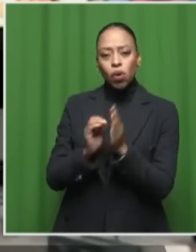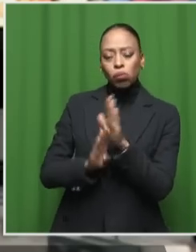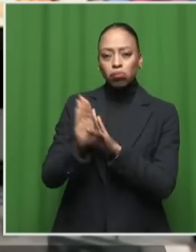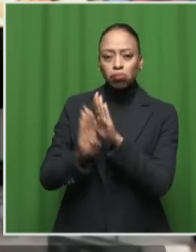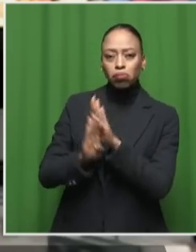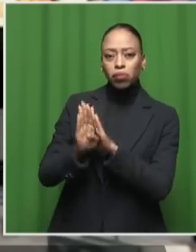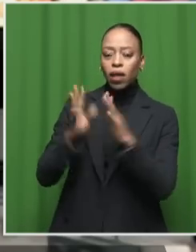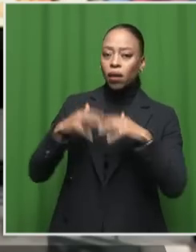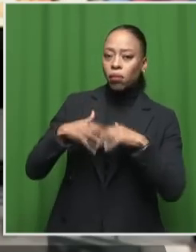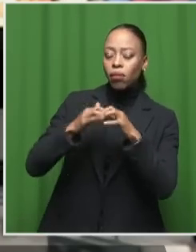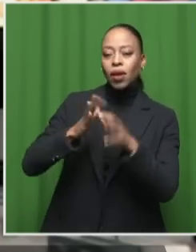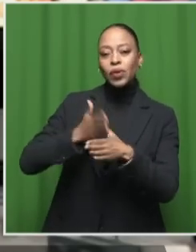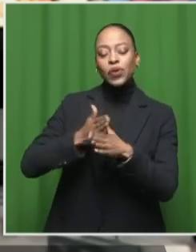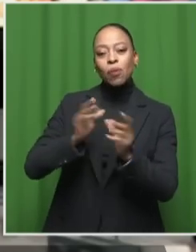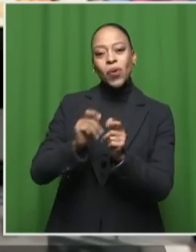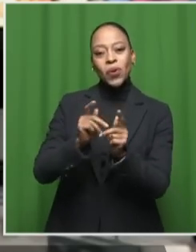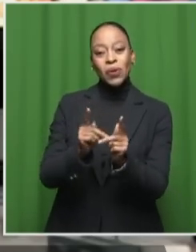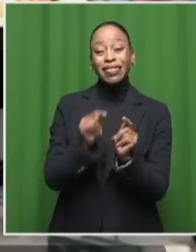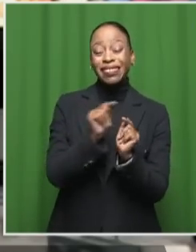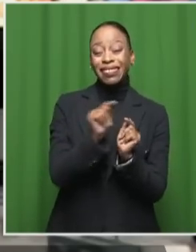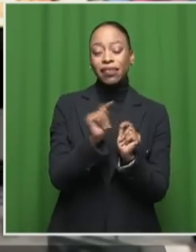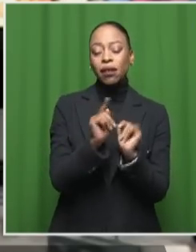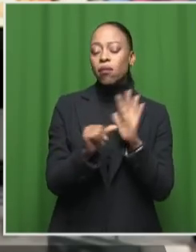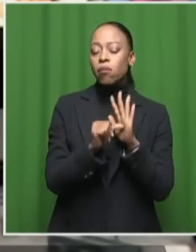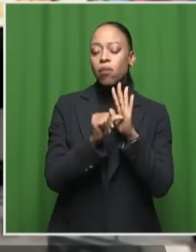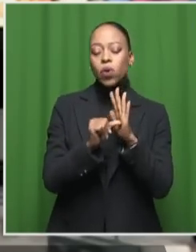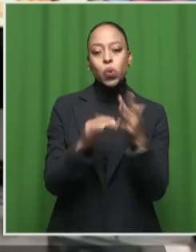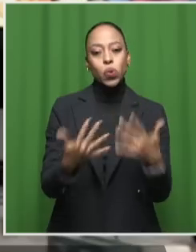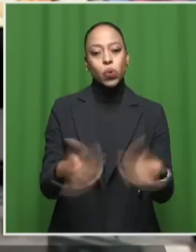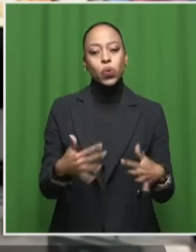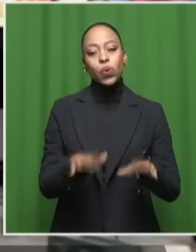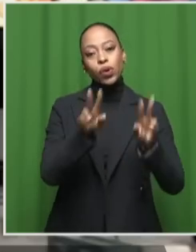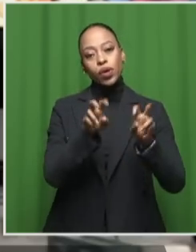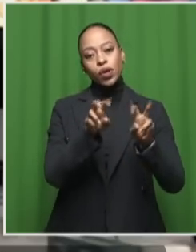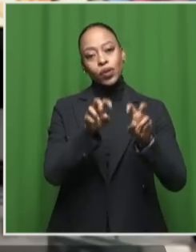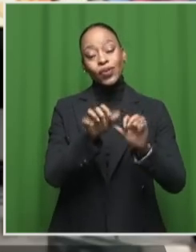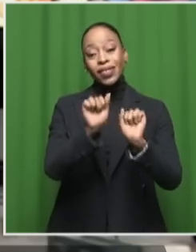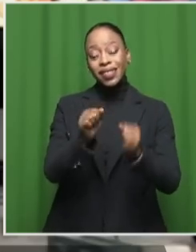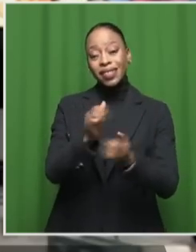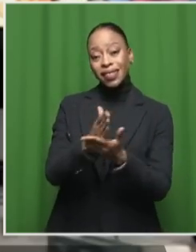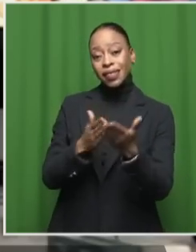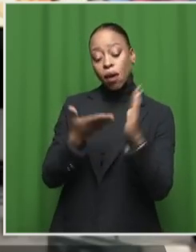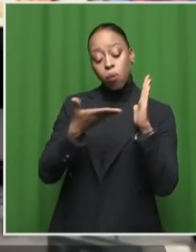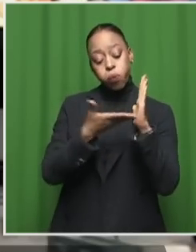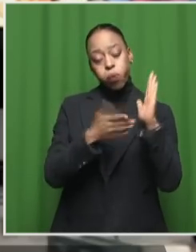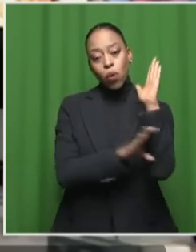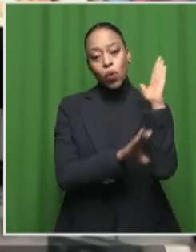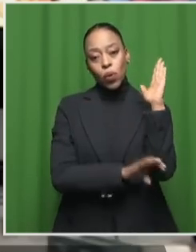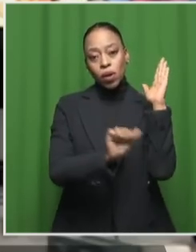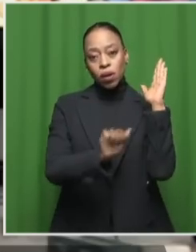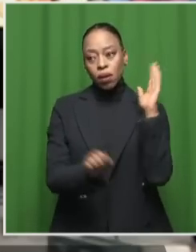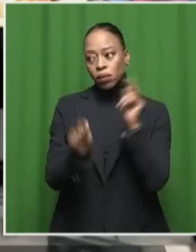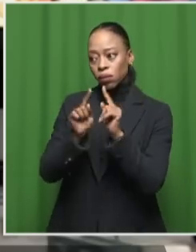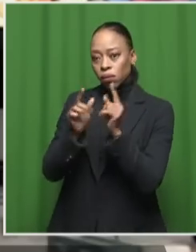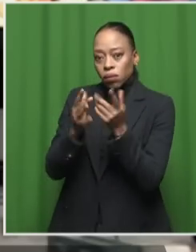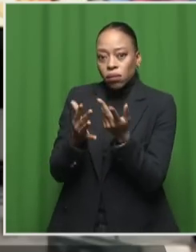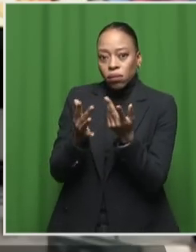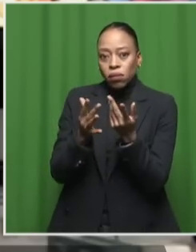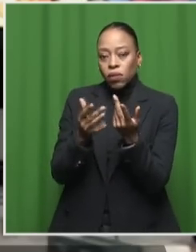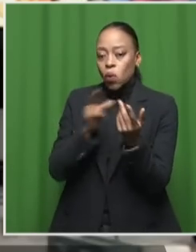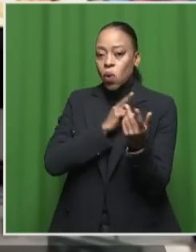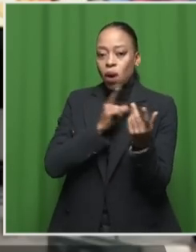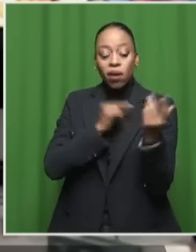create employment. Those become fundamentally important issues. Some of them are provided for in the Constitution. I think of the preamble